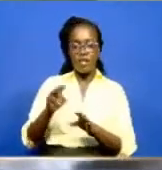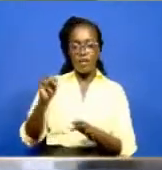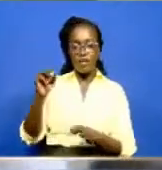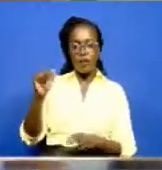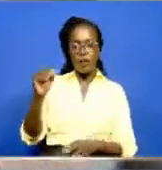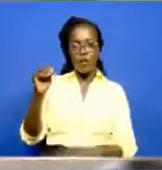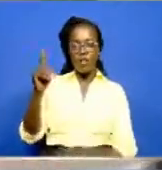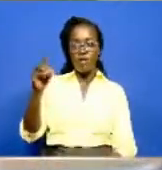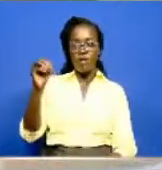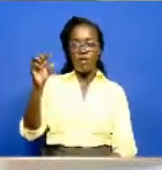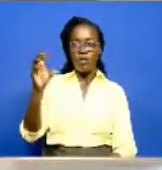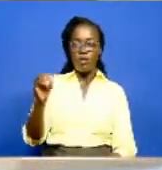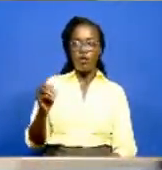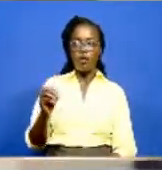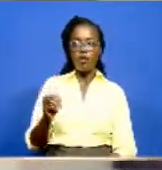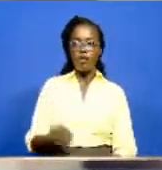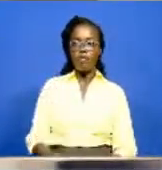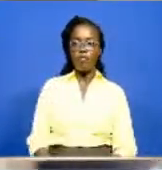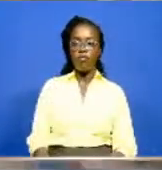using music,